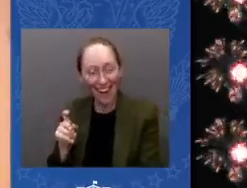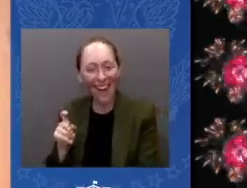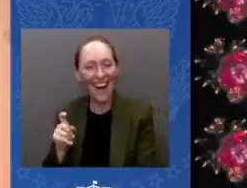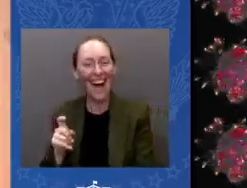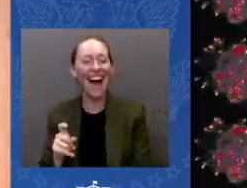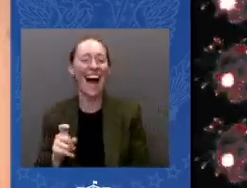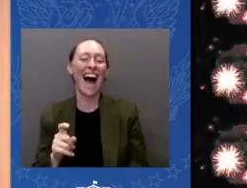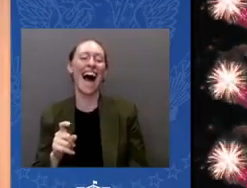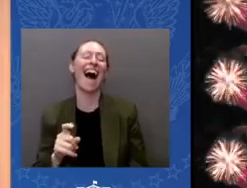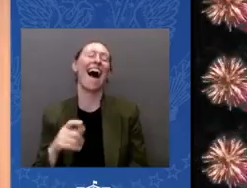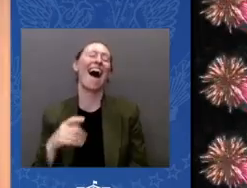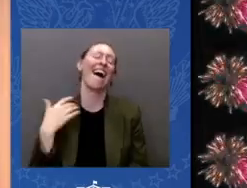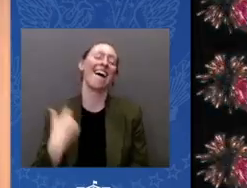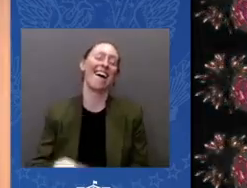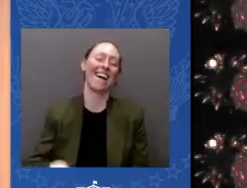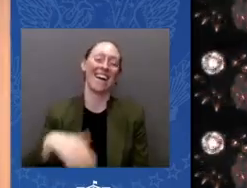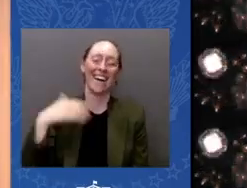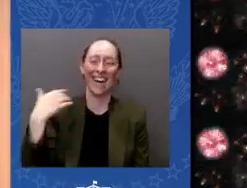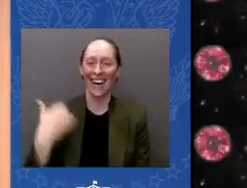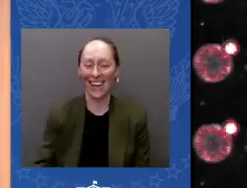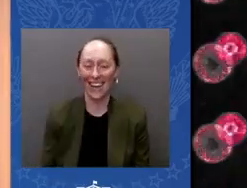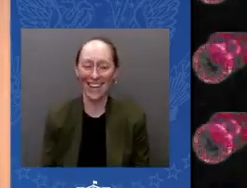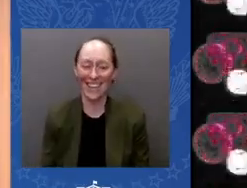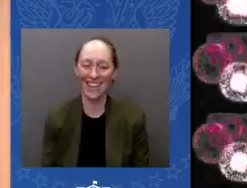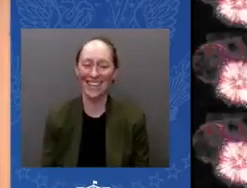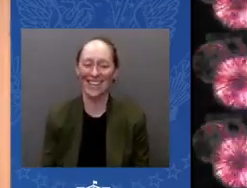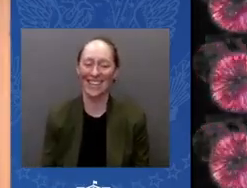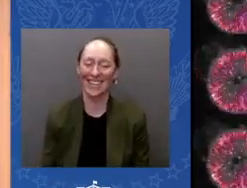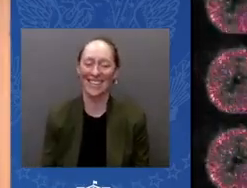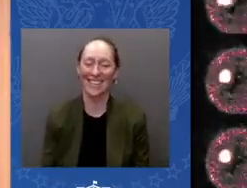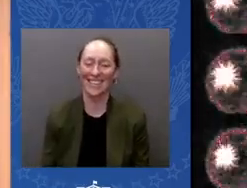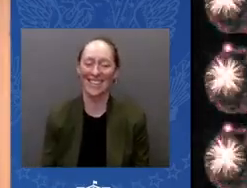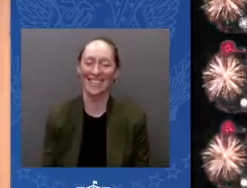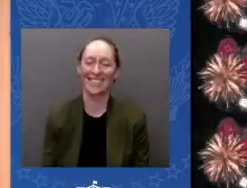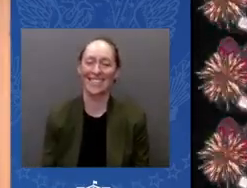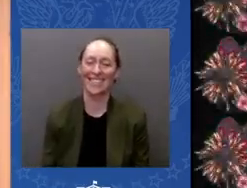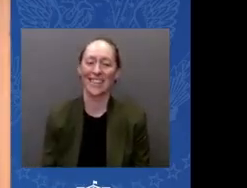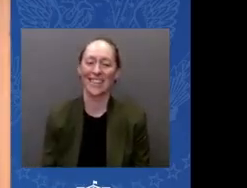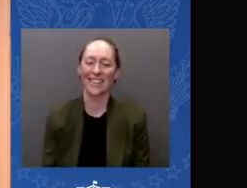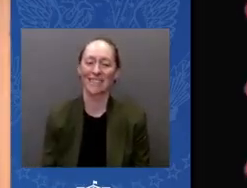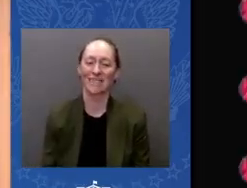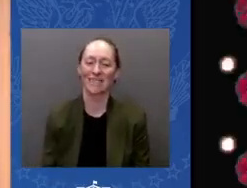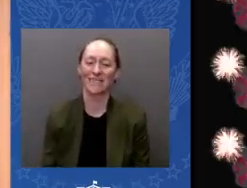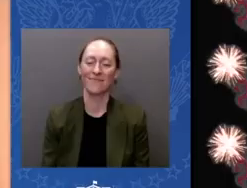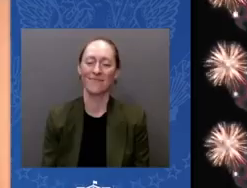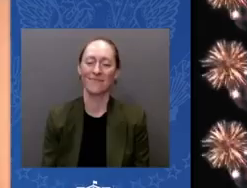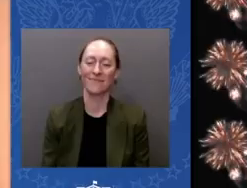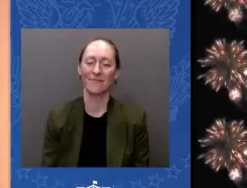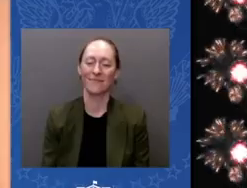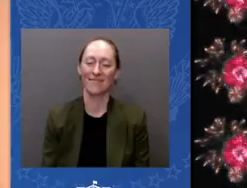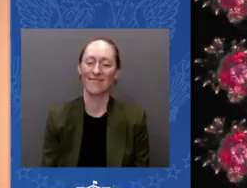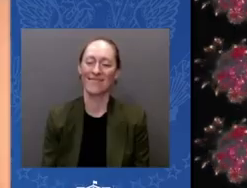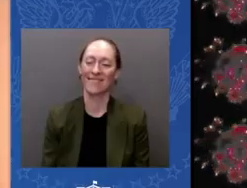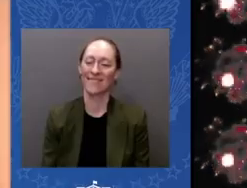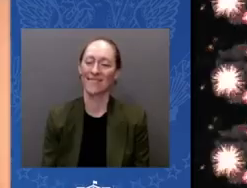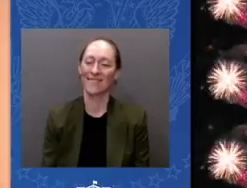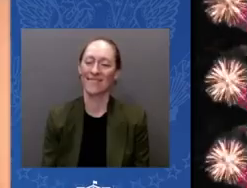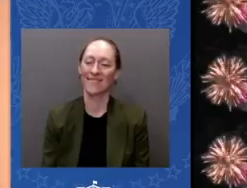Whoa. I tell you what, we have a lot in common, old buddy. We both married way up.